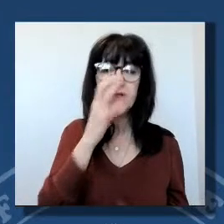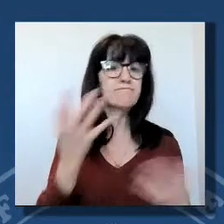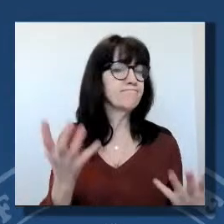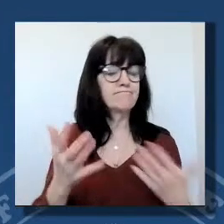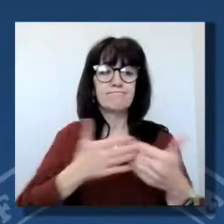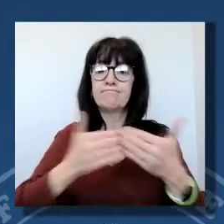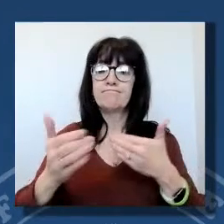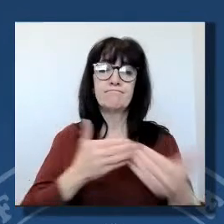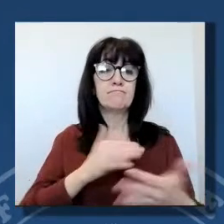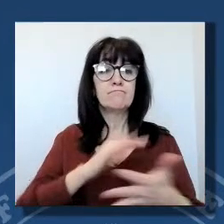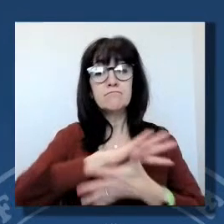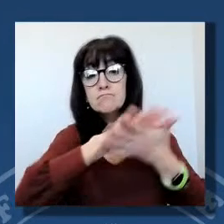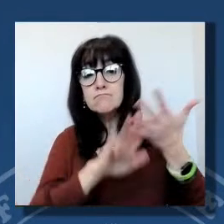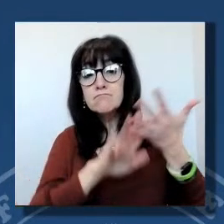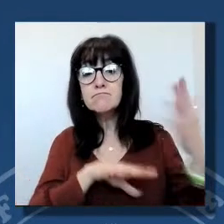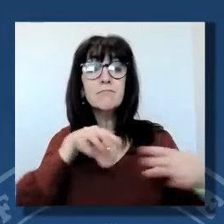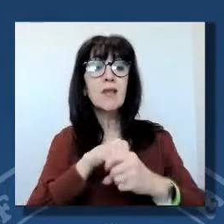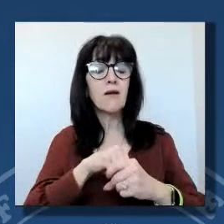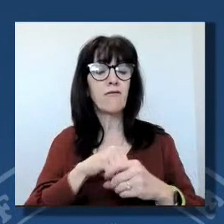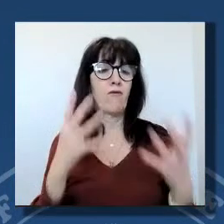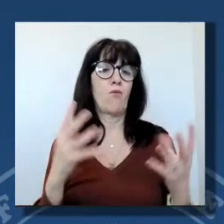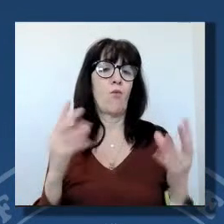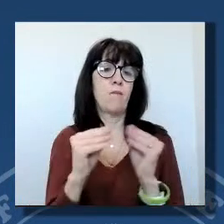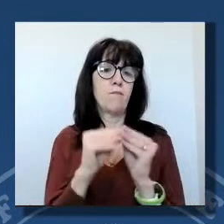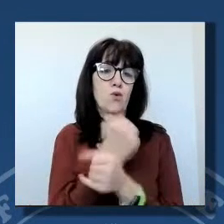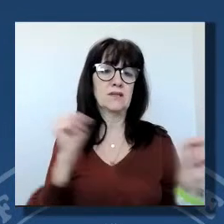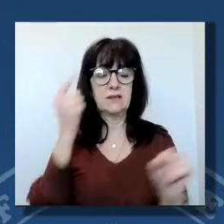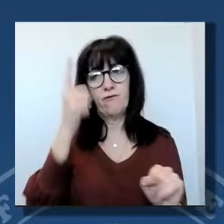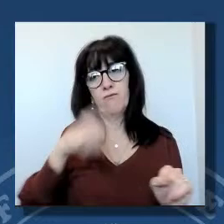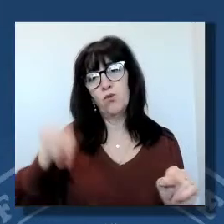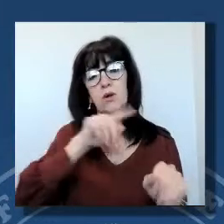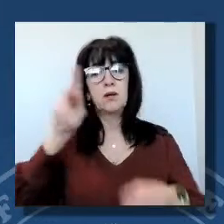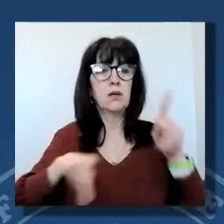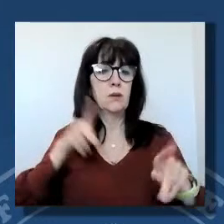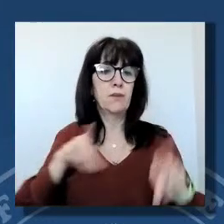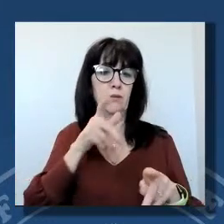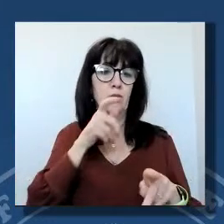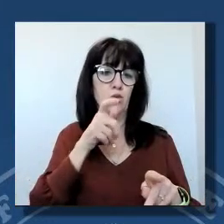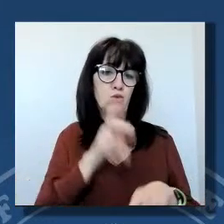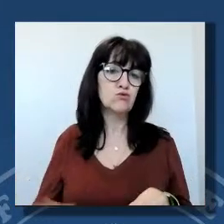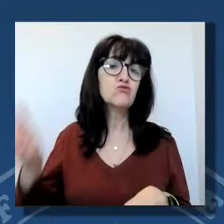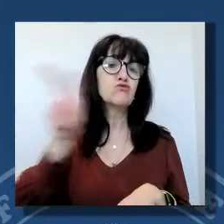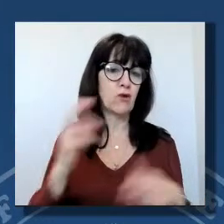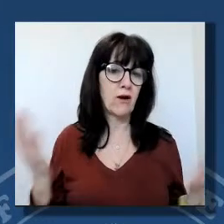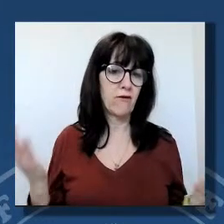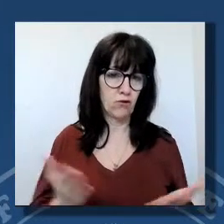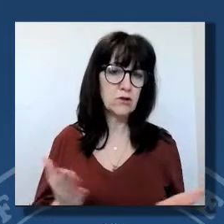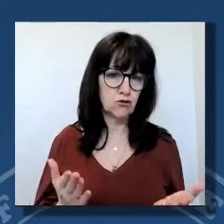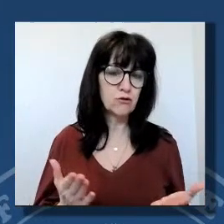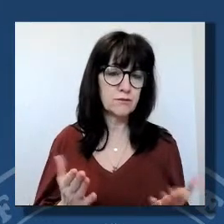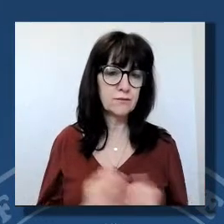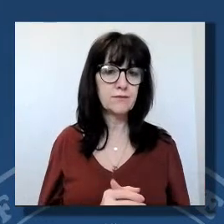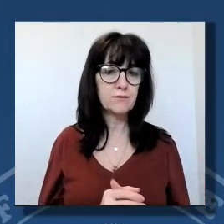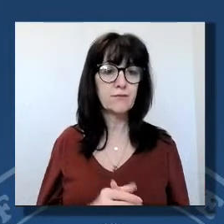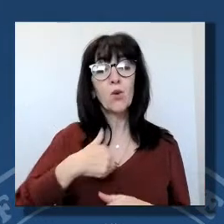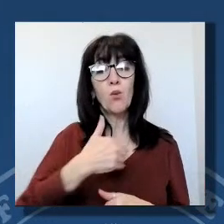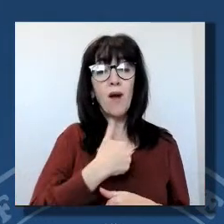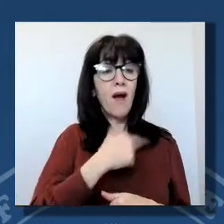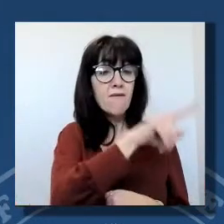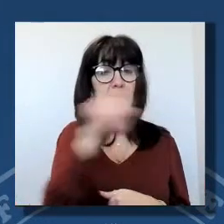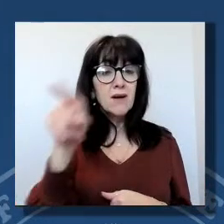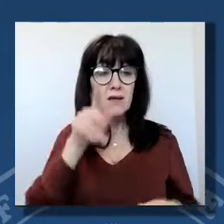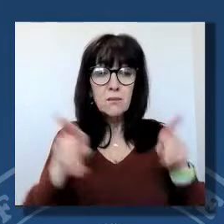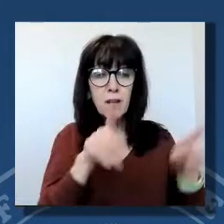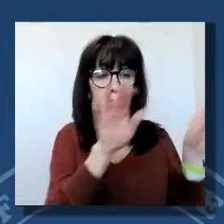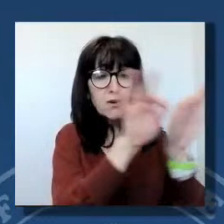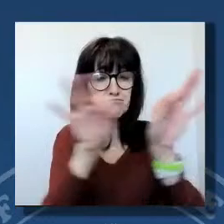of us. We are thankful for the partnerships that we have, especially with the Department of Safety and Homeland Security and Secretary McQueen, with Colonel Zebley